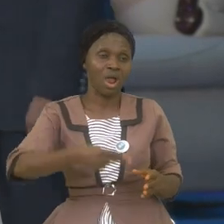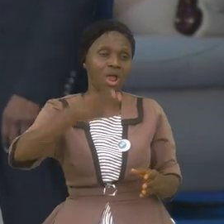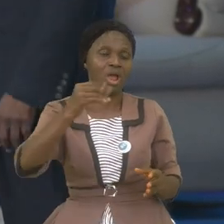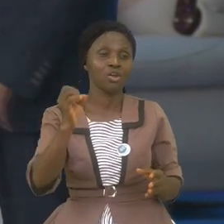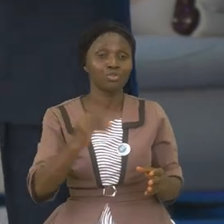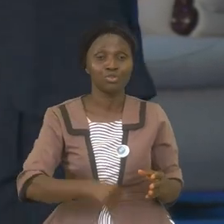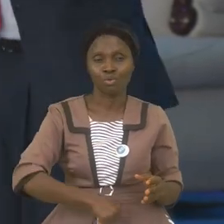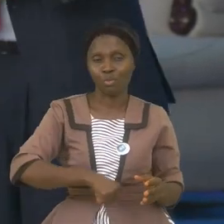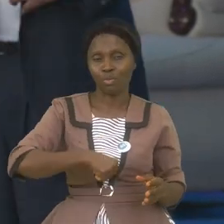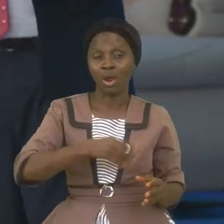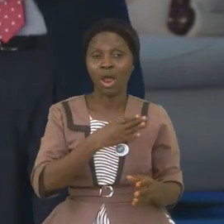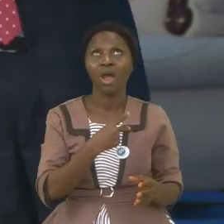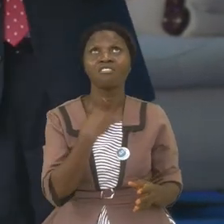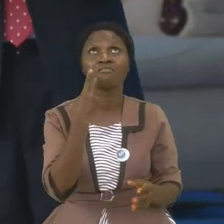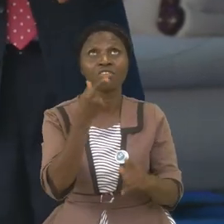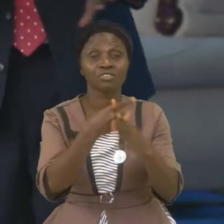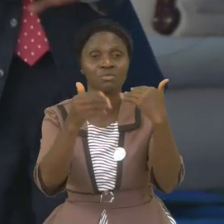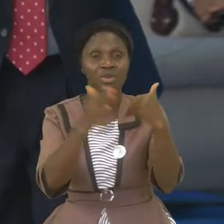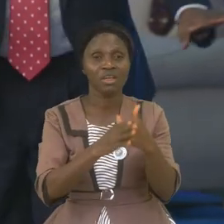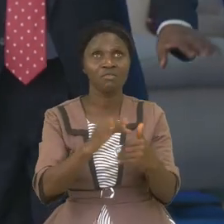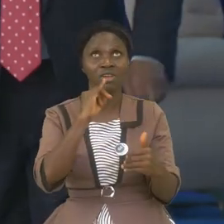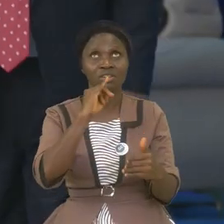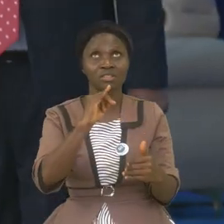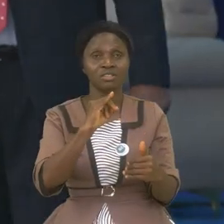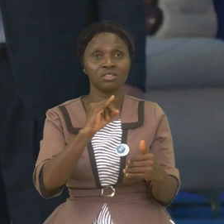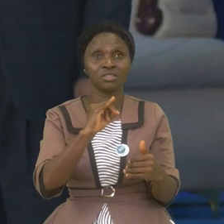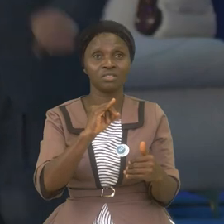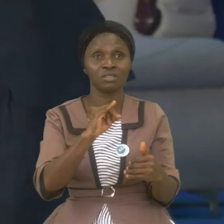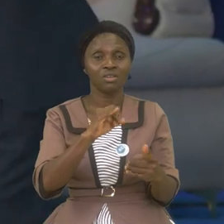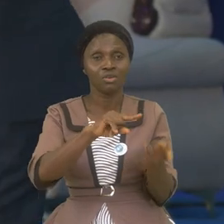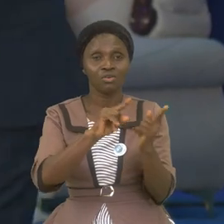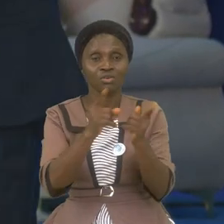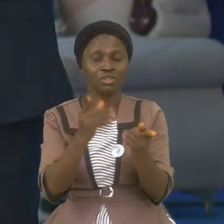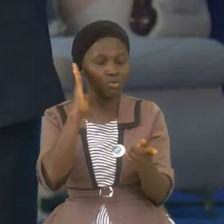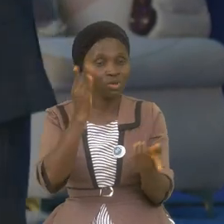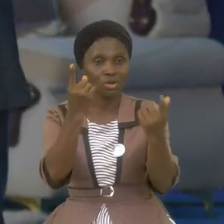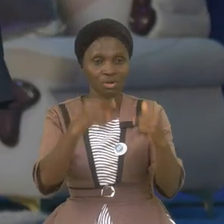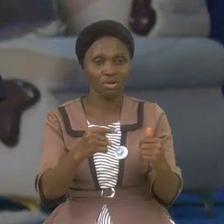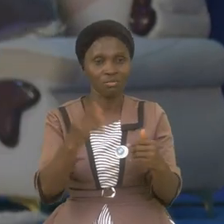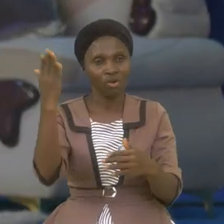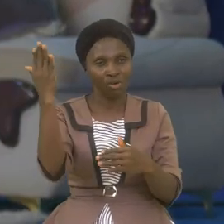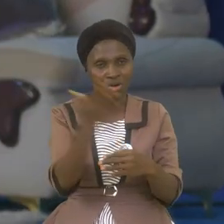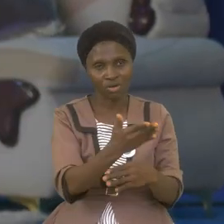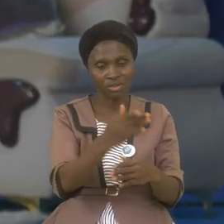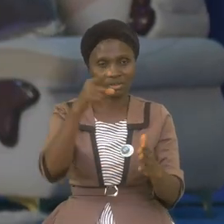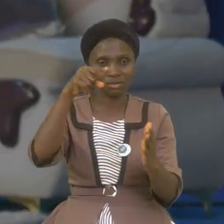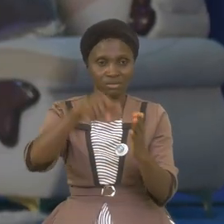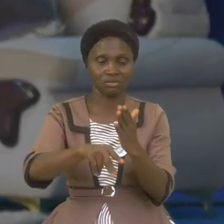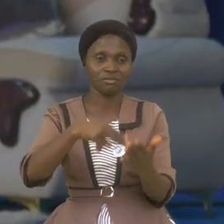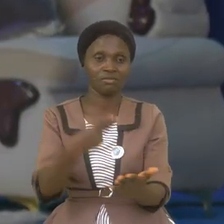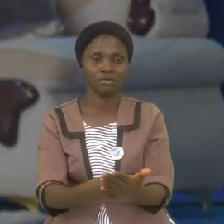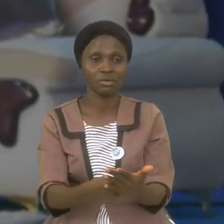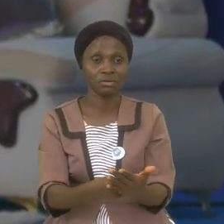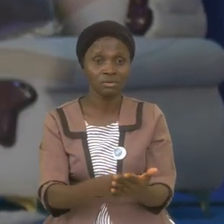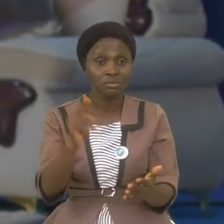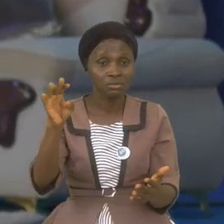the voice from heaven is going to come, cut it down. He never thought about it. He thought of